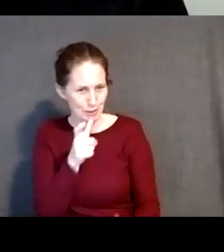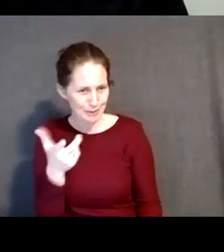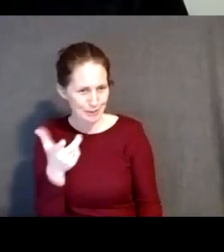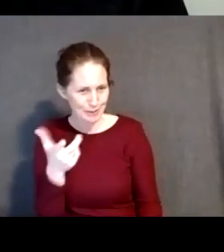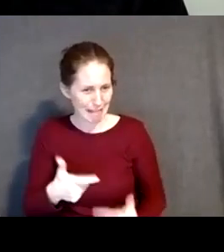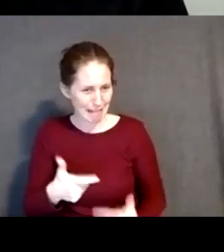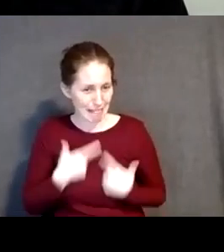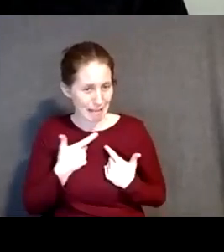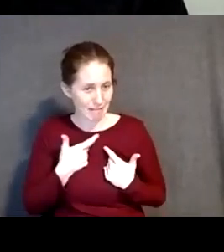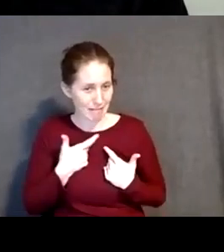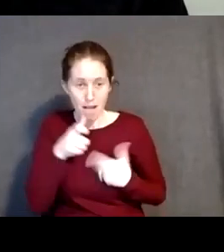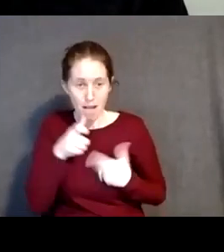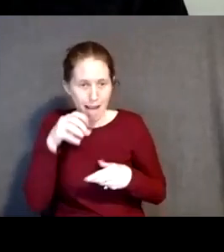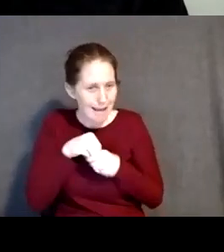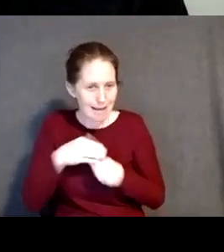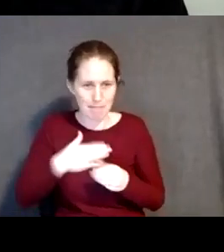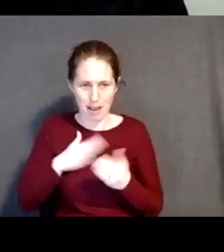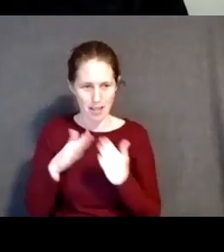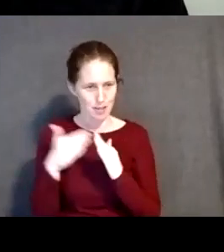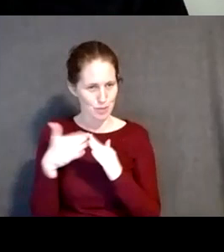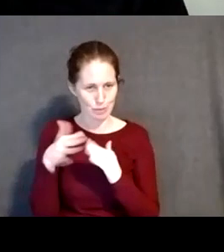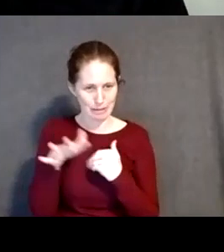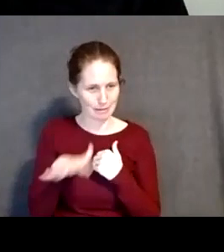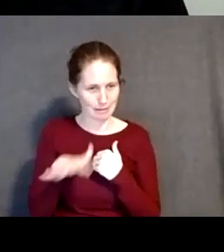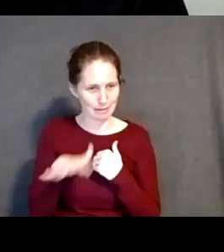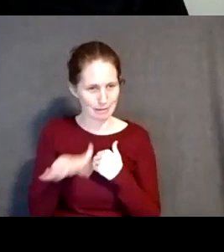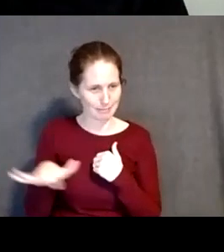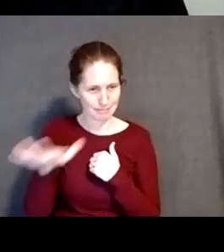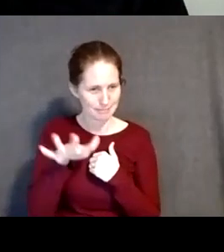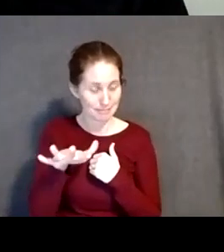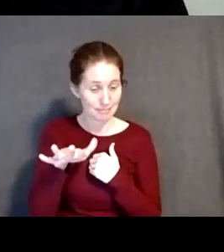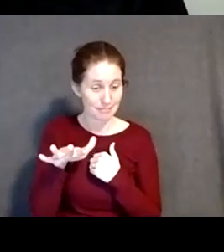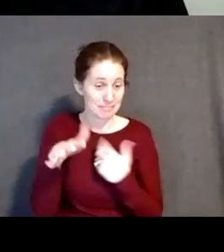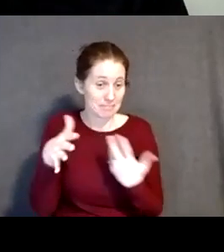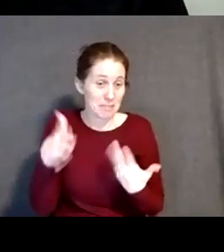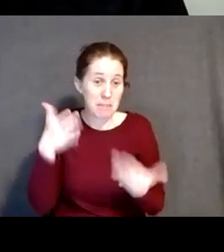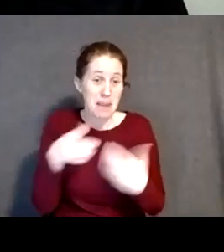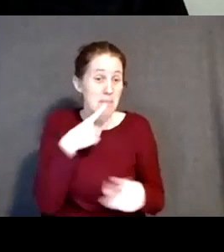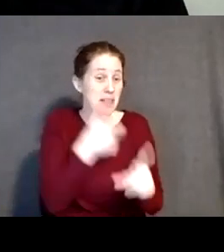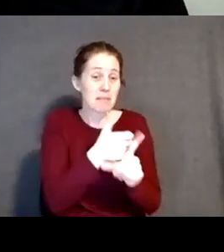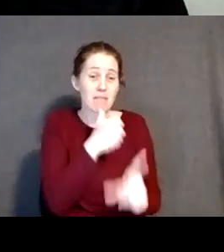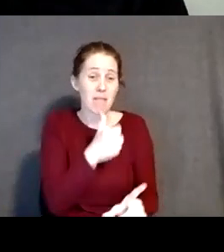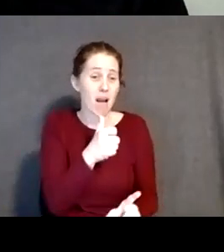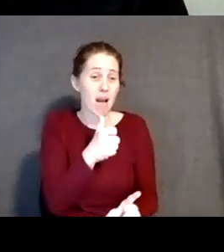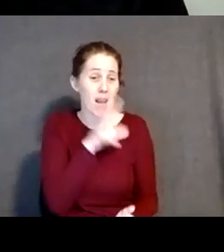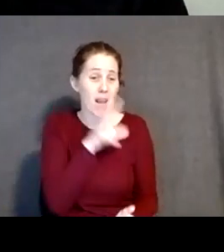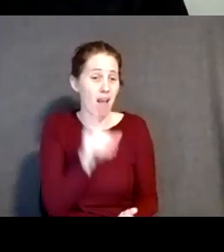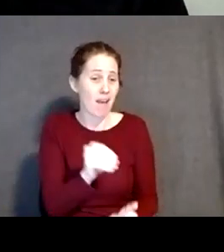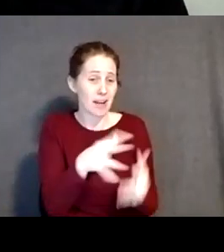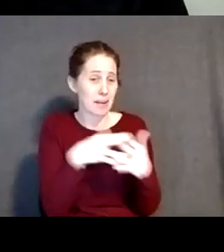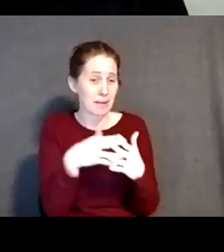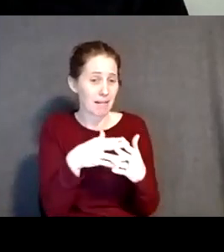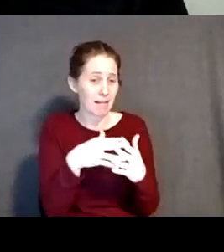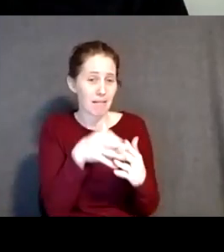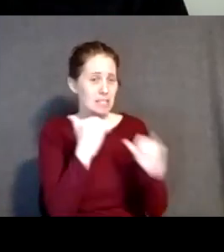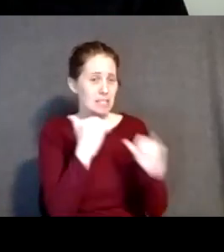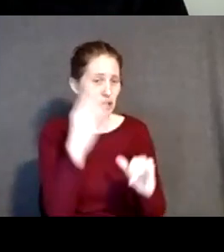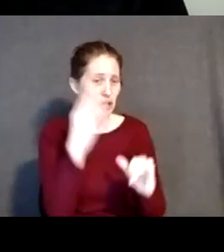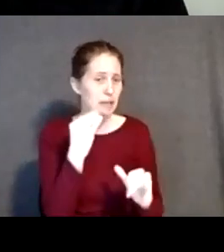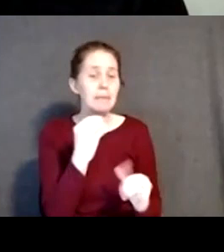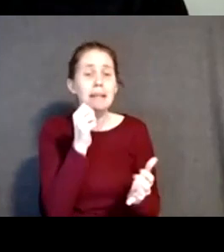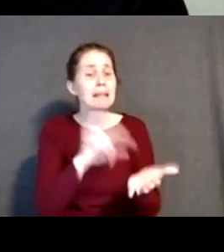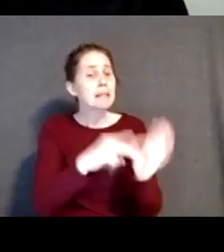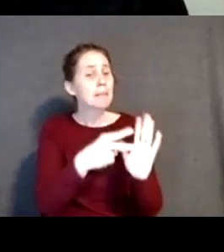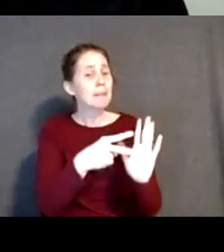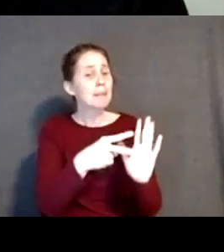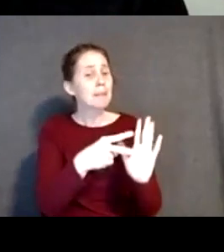my community at all, perhaps are not even African-American, right? And do not have my shared experience. It doesn't make their opinion any